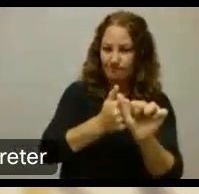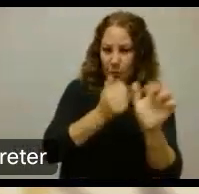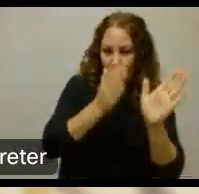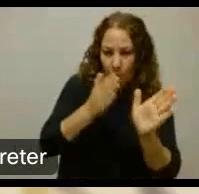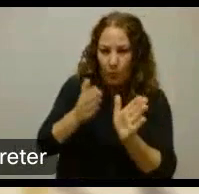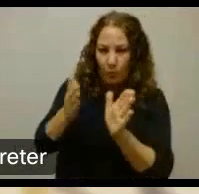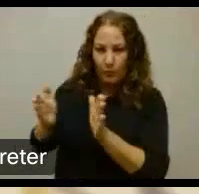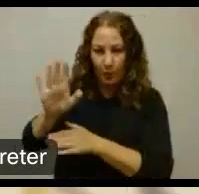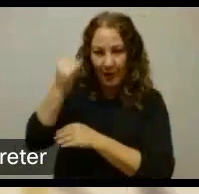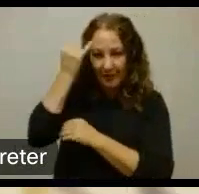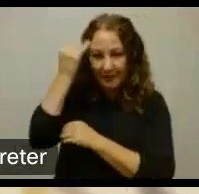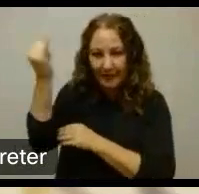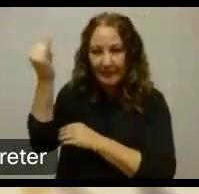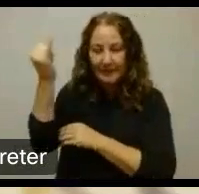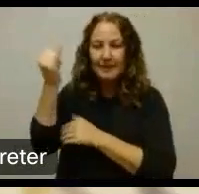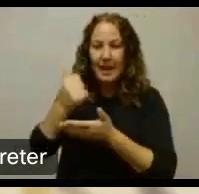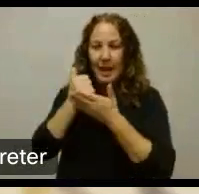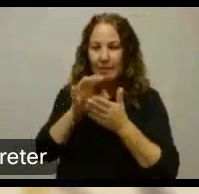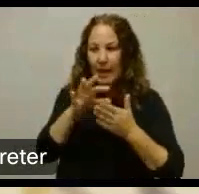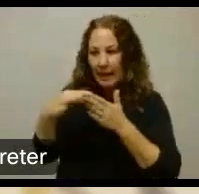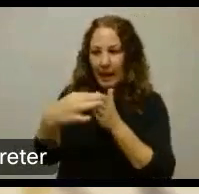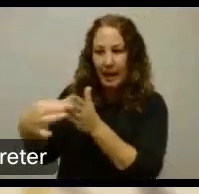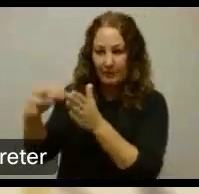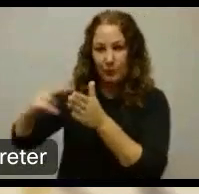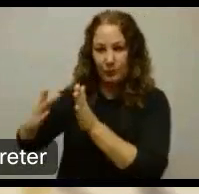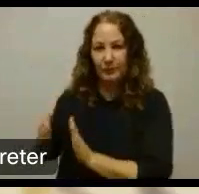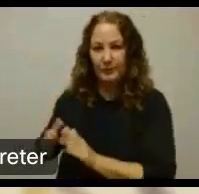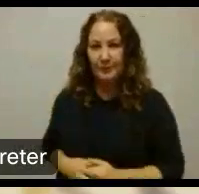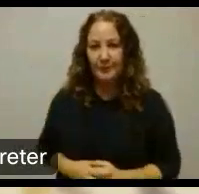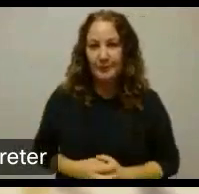our ideas and to guide our reader.